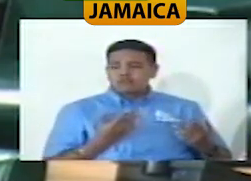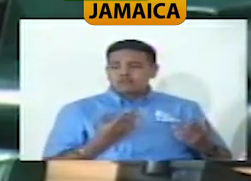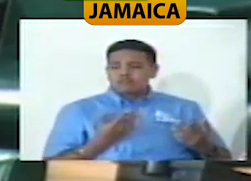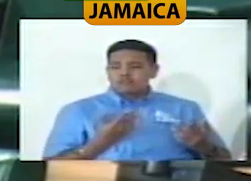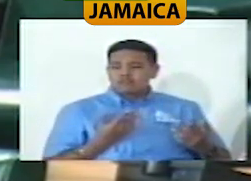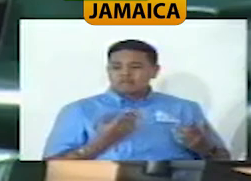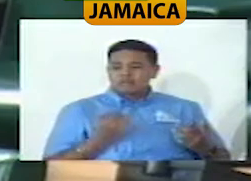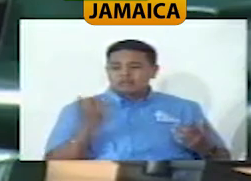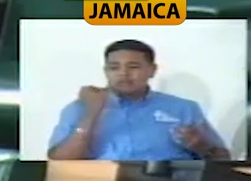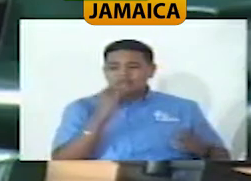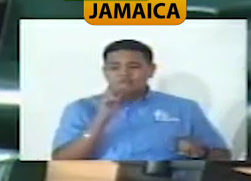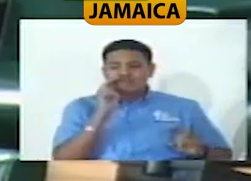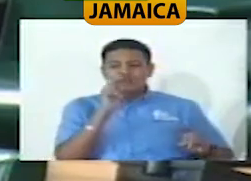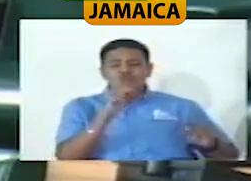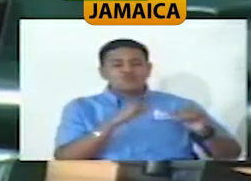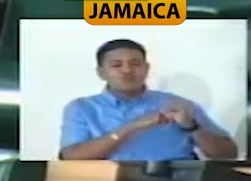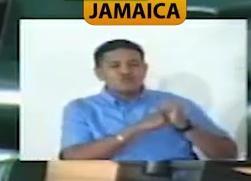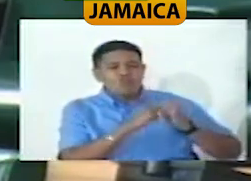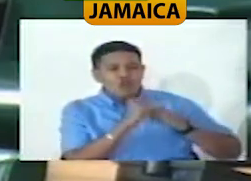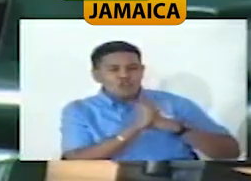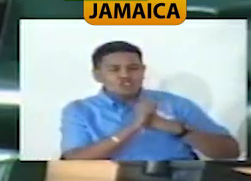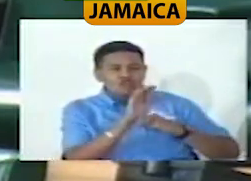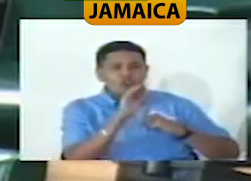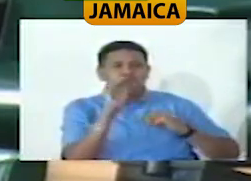if you look at the structure and the